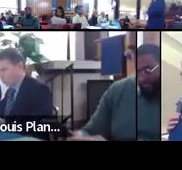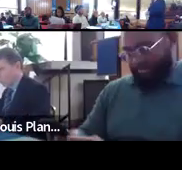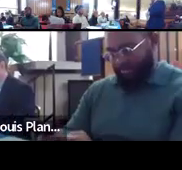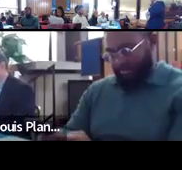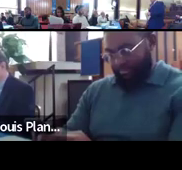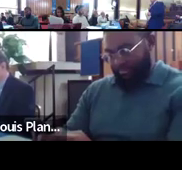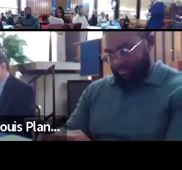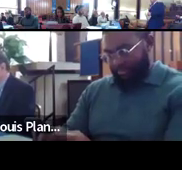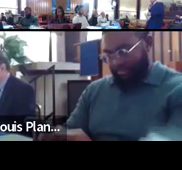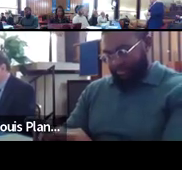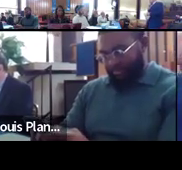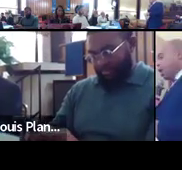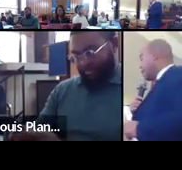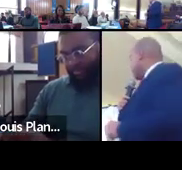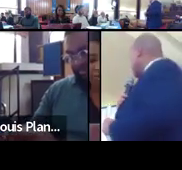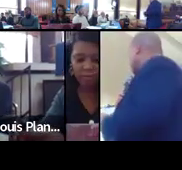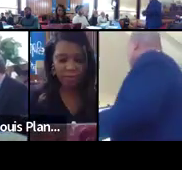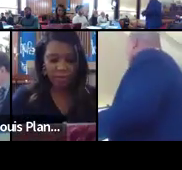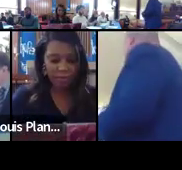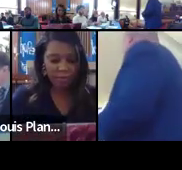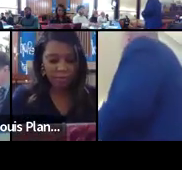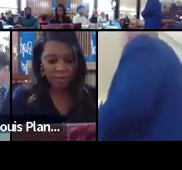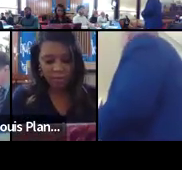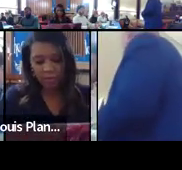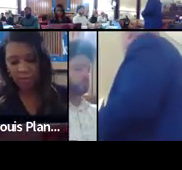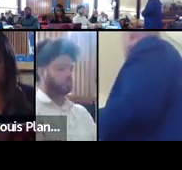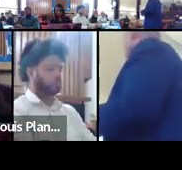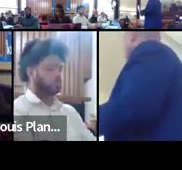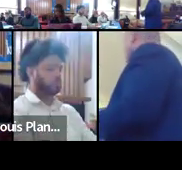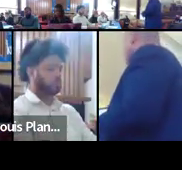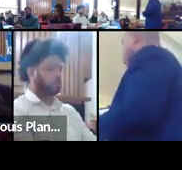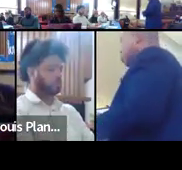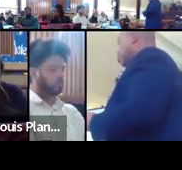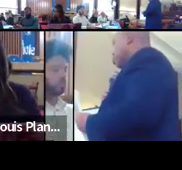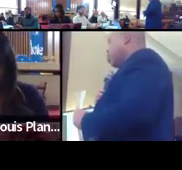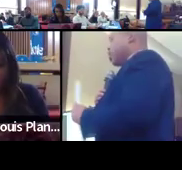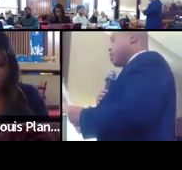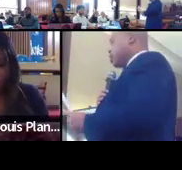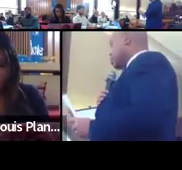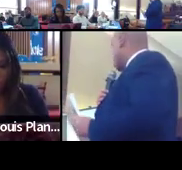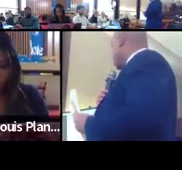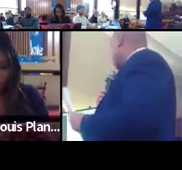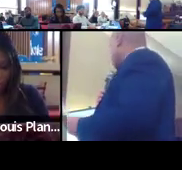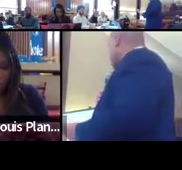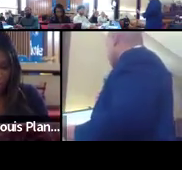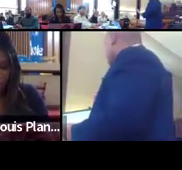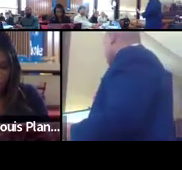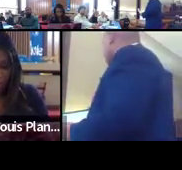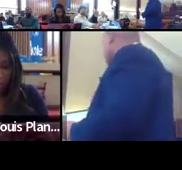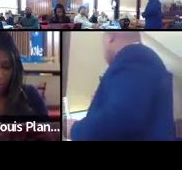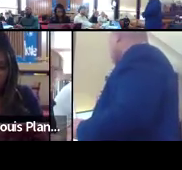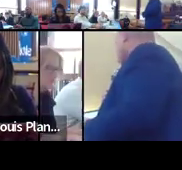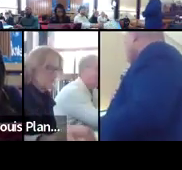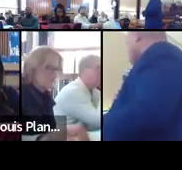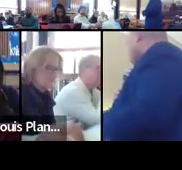And throughout the process, the planning commission has been involved for just regular, just quick updates at towards the end of the